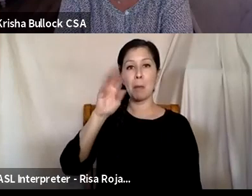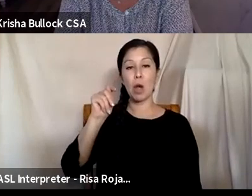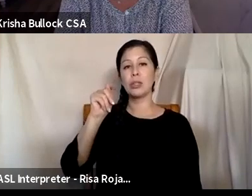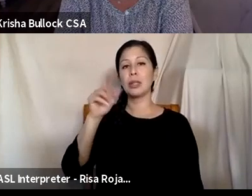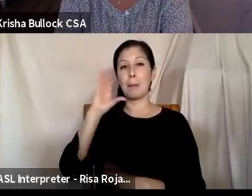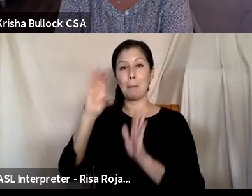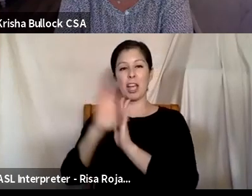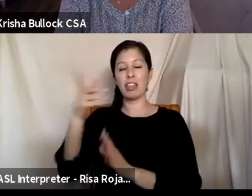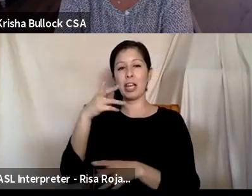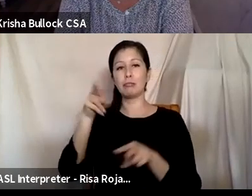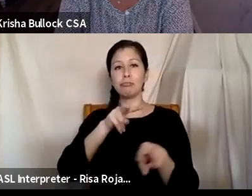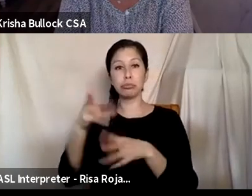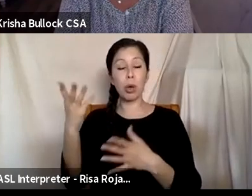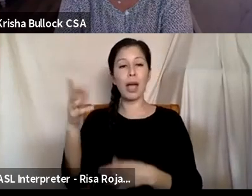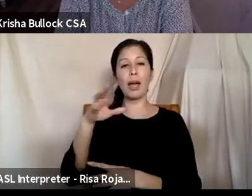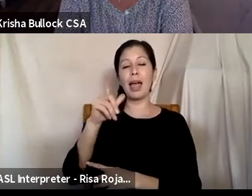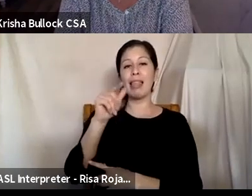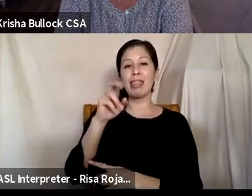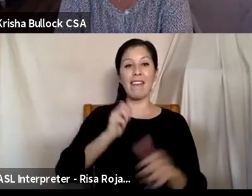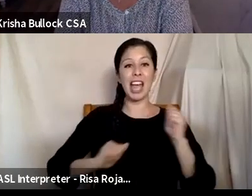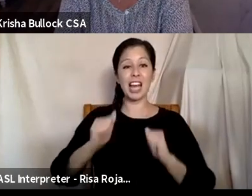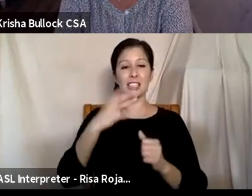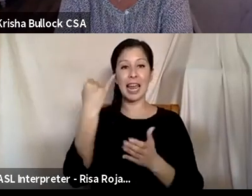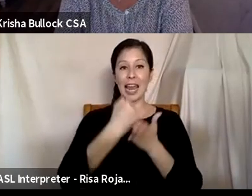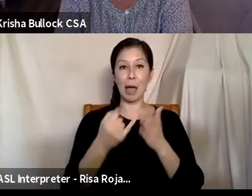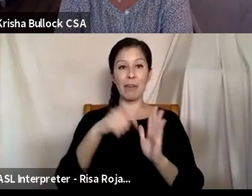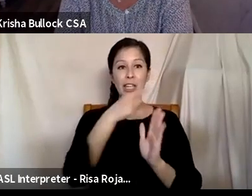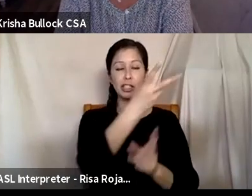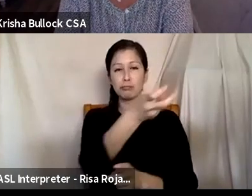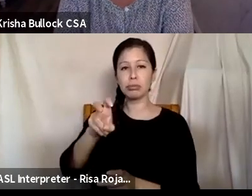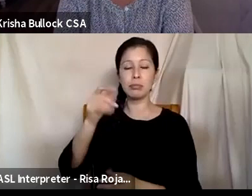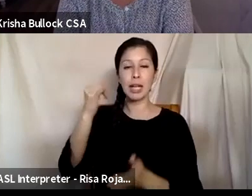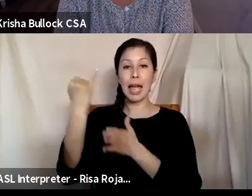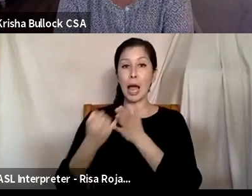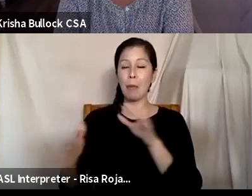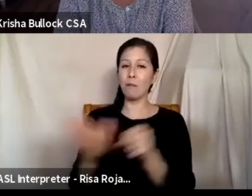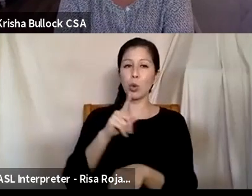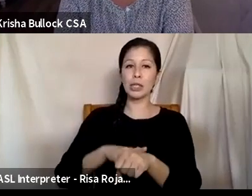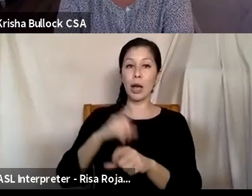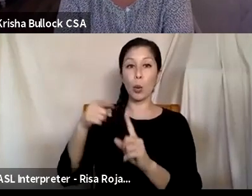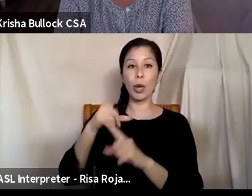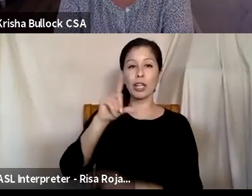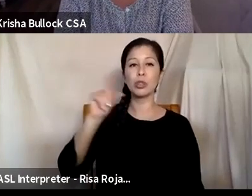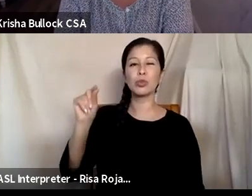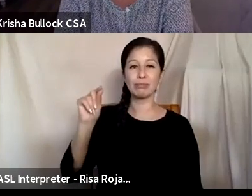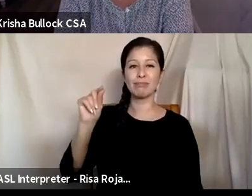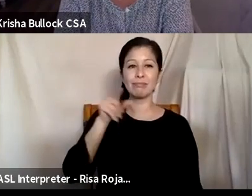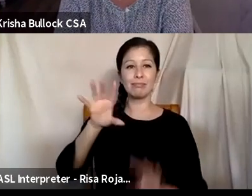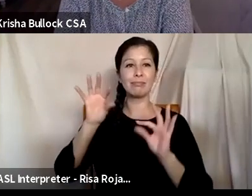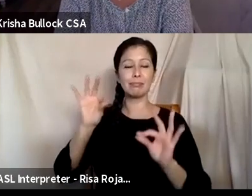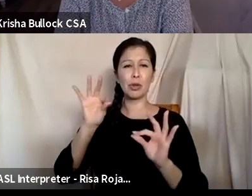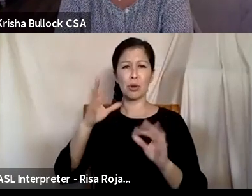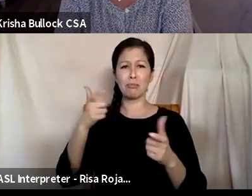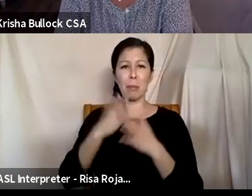overseeing their live action animated feature films, Monika moved into animation full-time in 2020, a great part of our